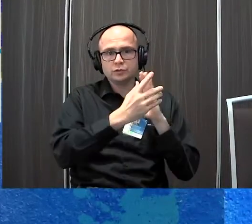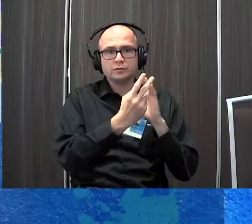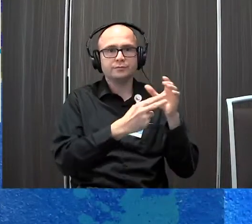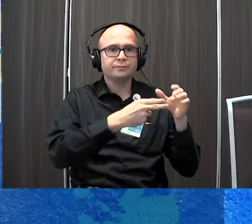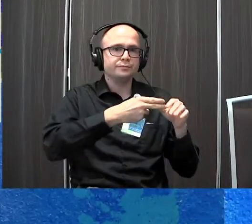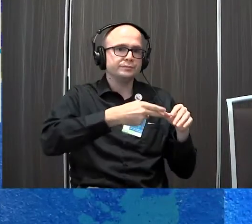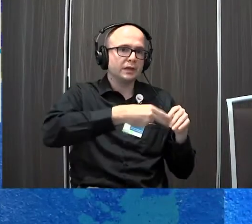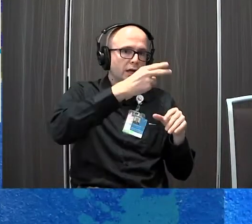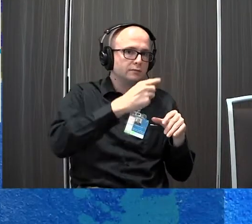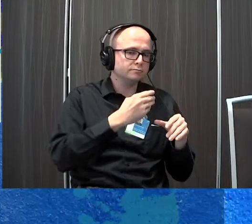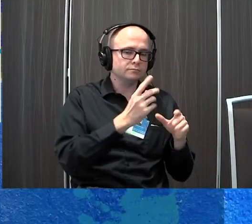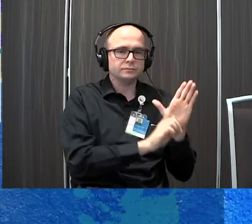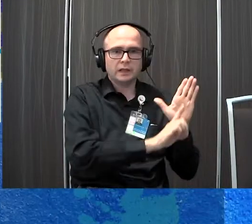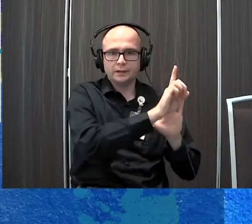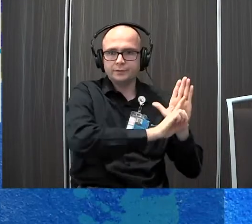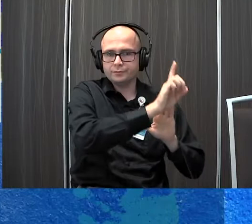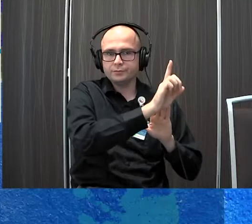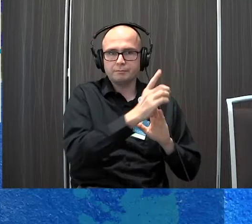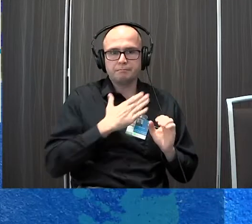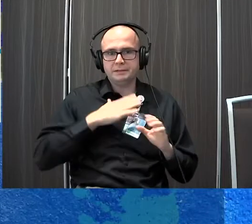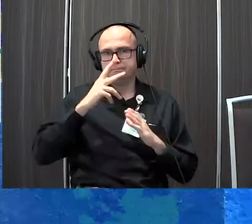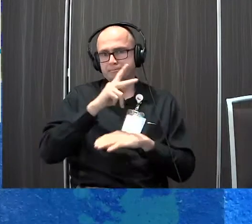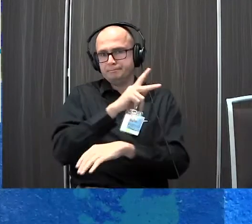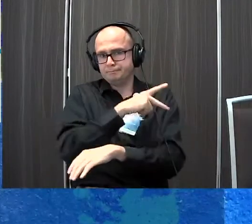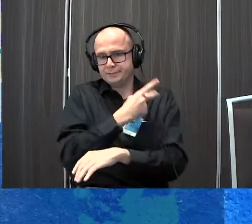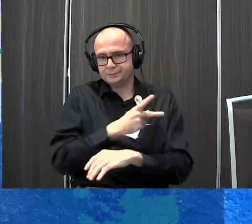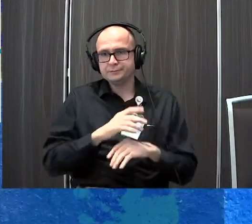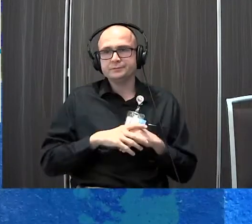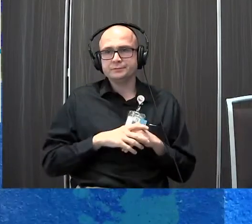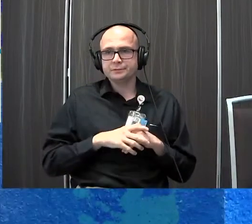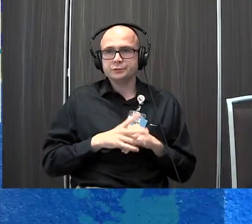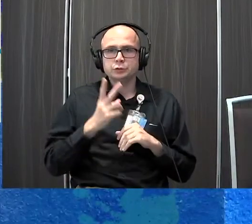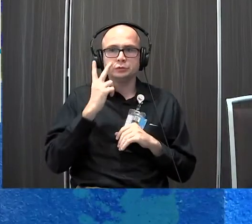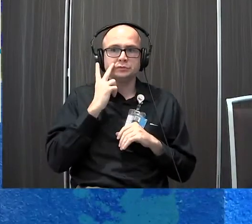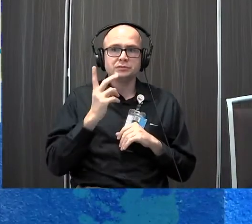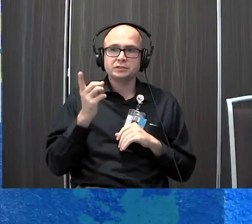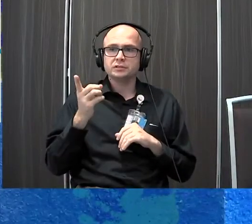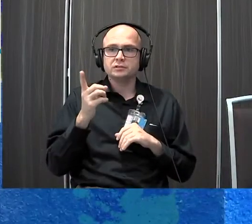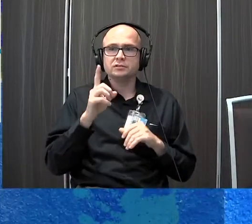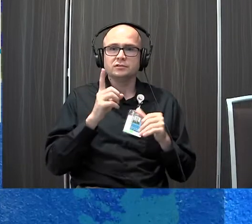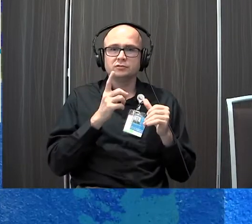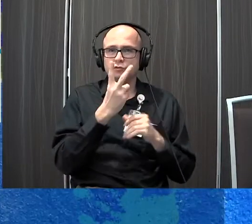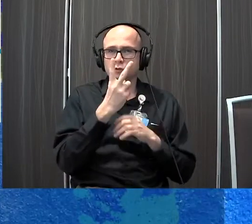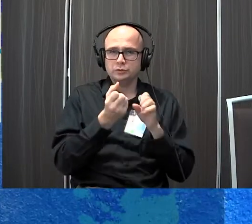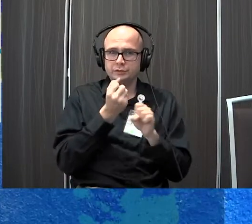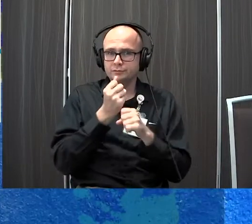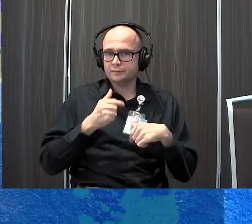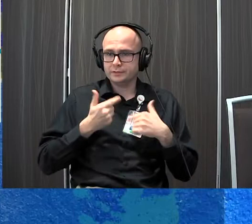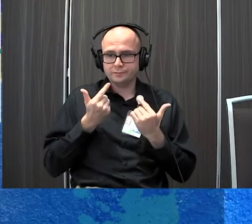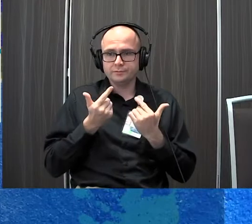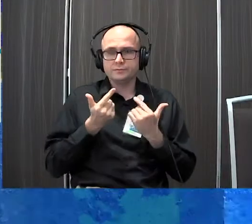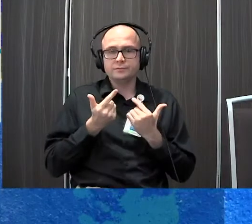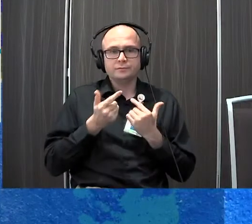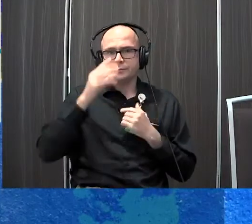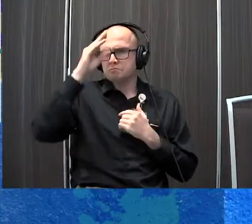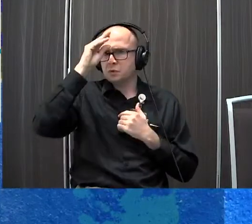growth chart of one of my patients. And you can see this is over the first 2 years of life. He